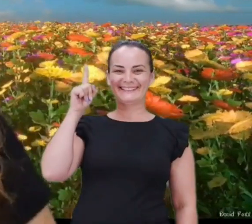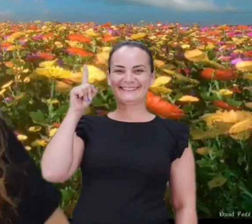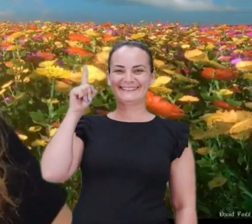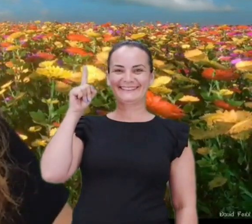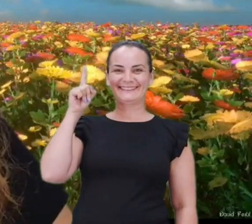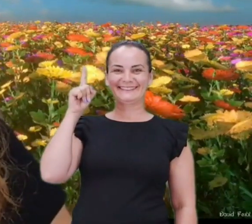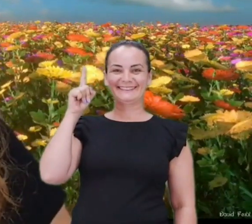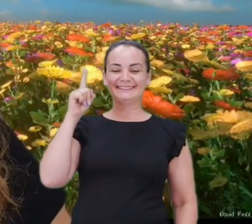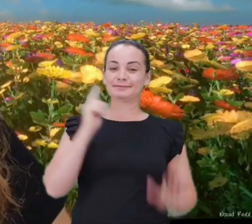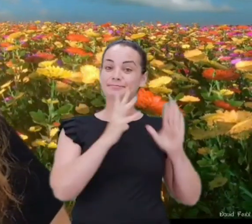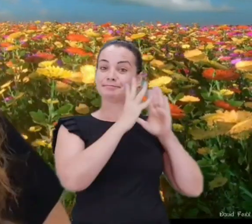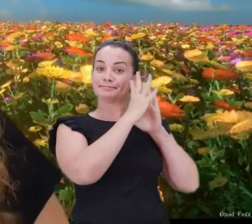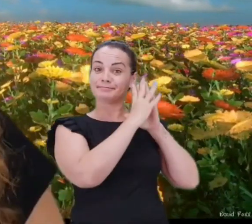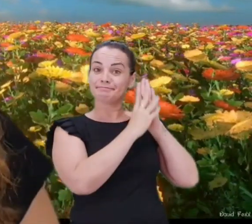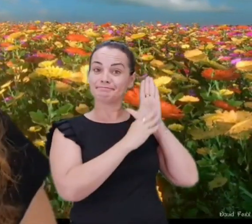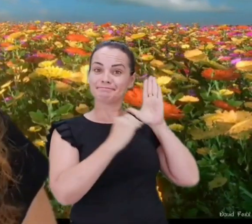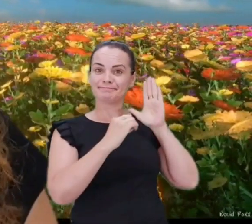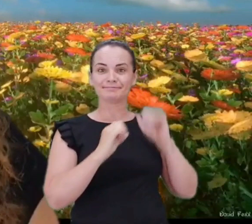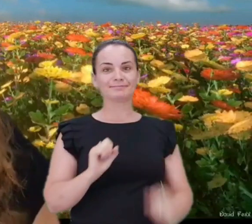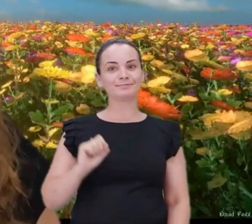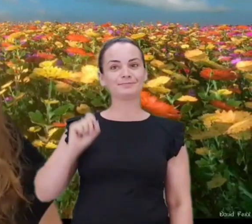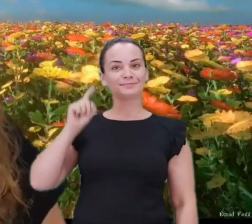Congratulations! Repeat to that.